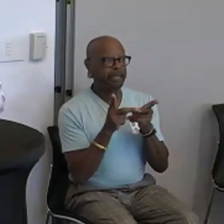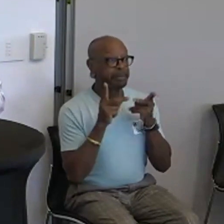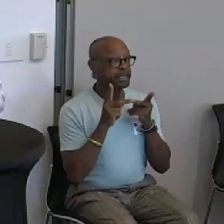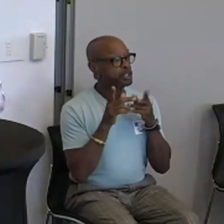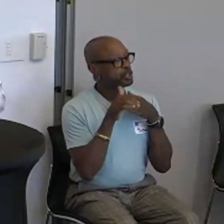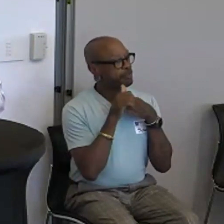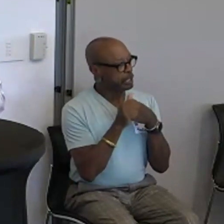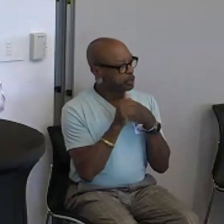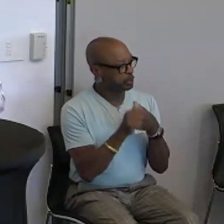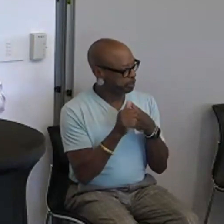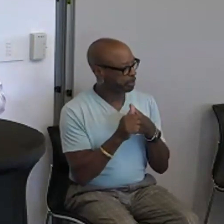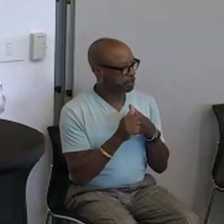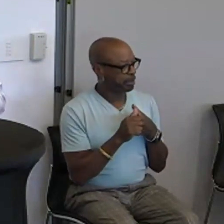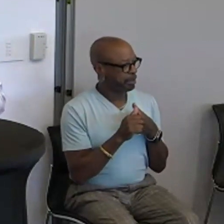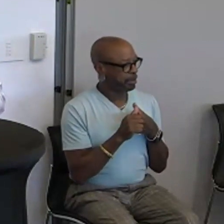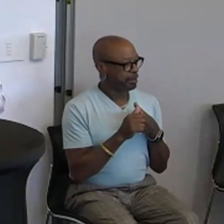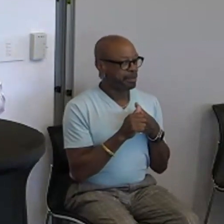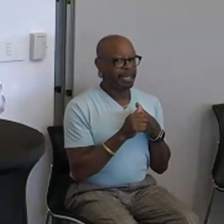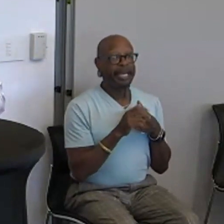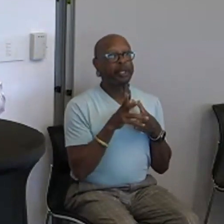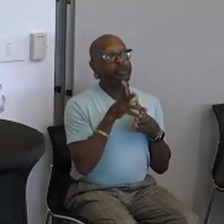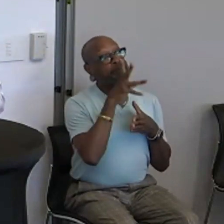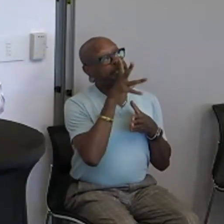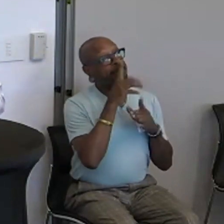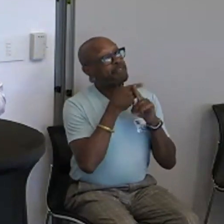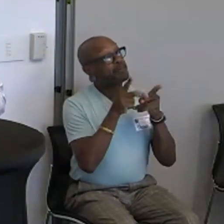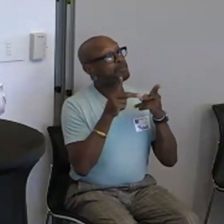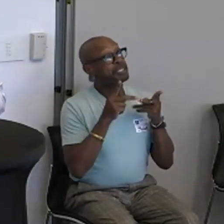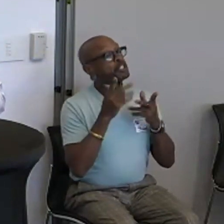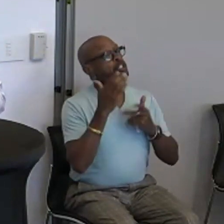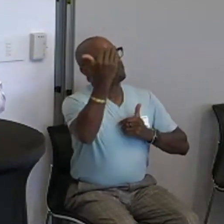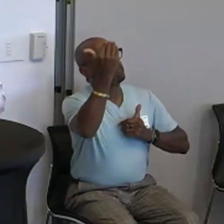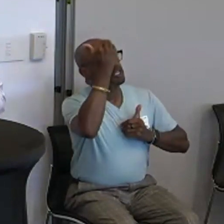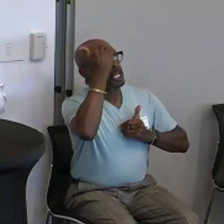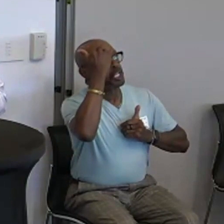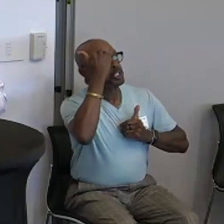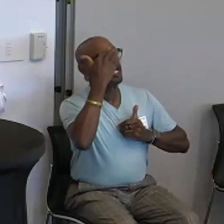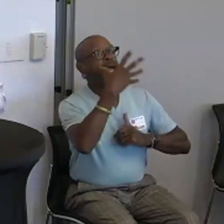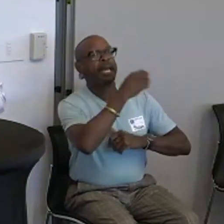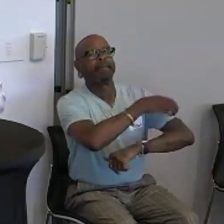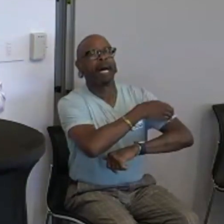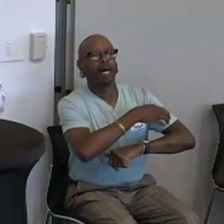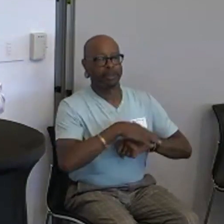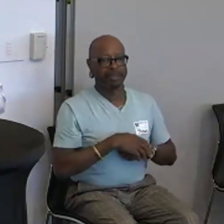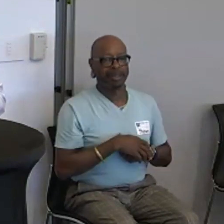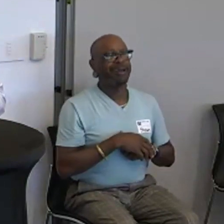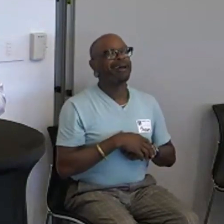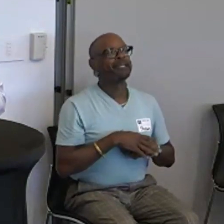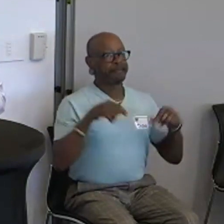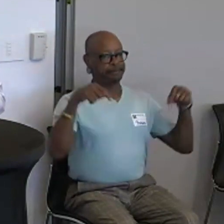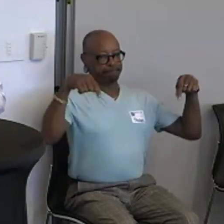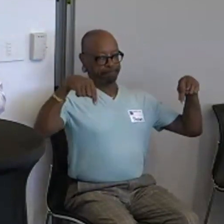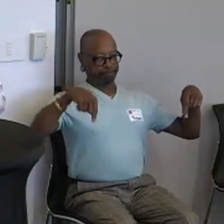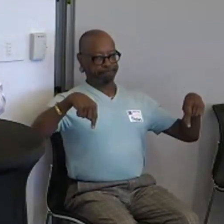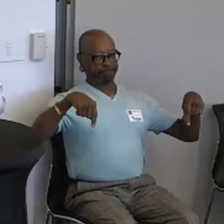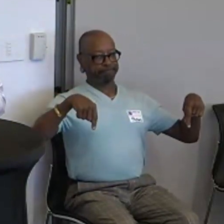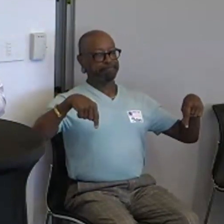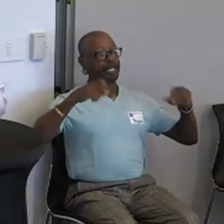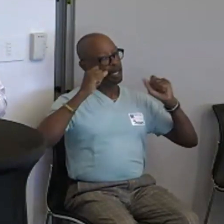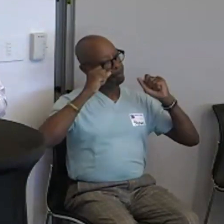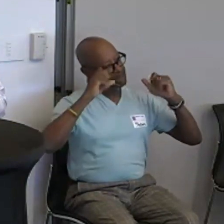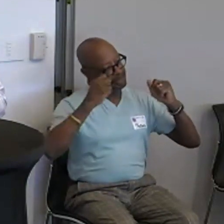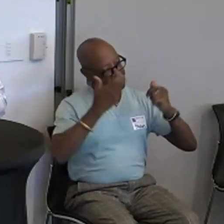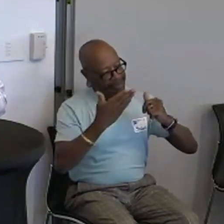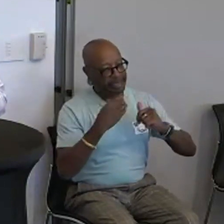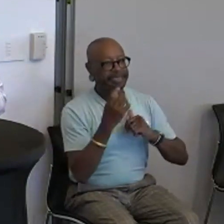of leadership and who are speaking from a position of knowledge and power. And that is an amazing thing that the